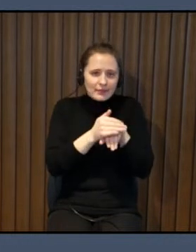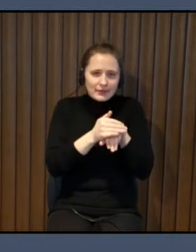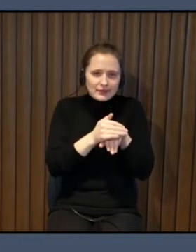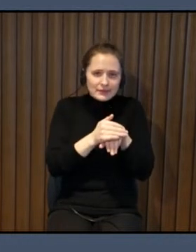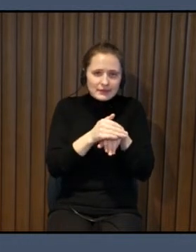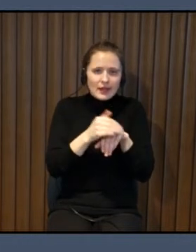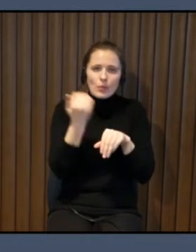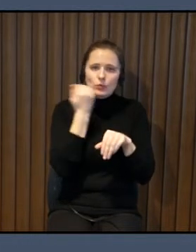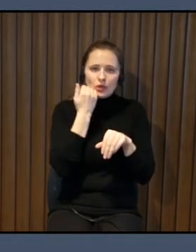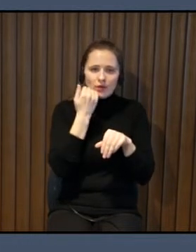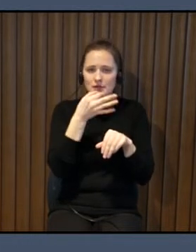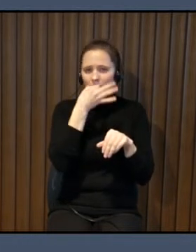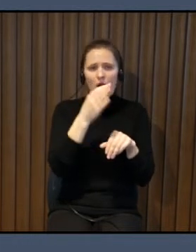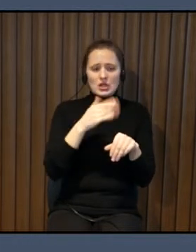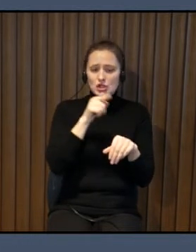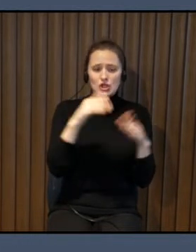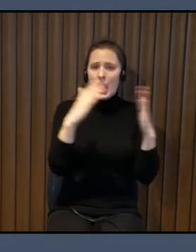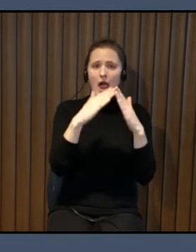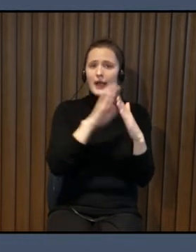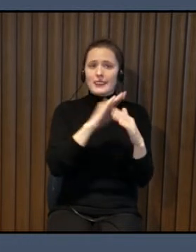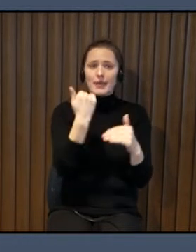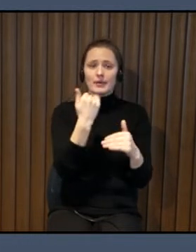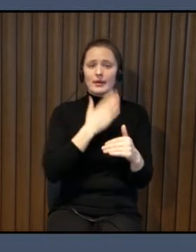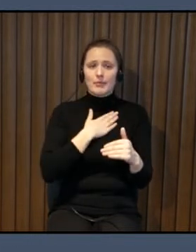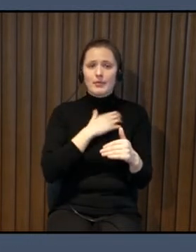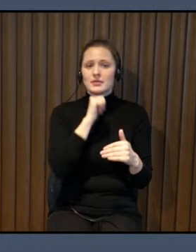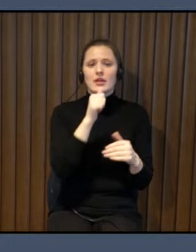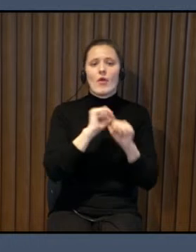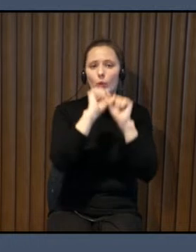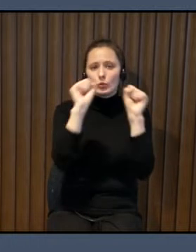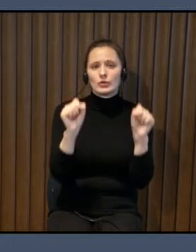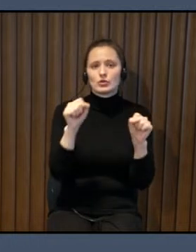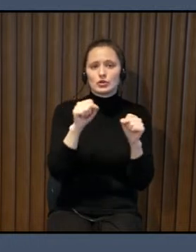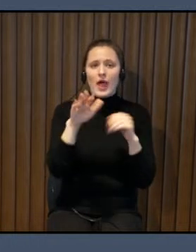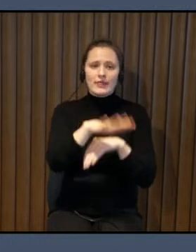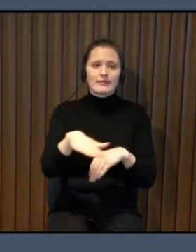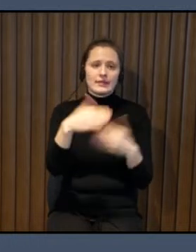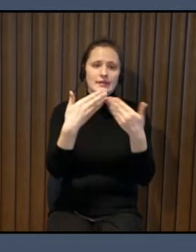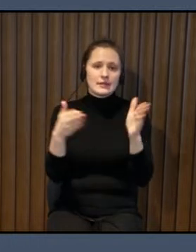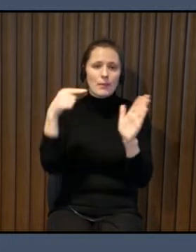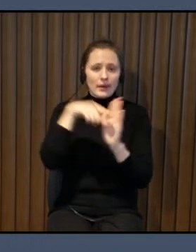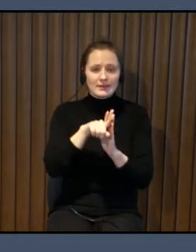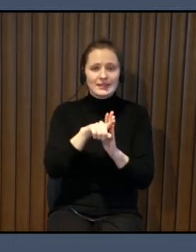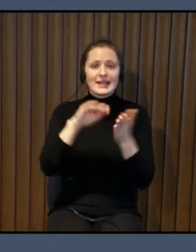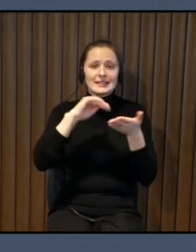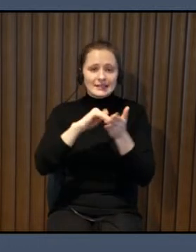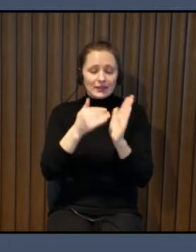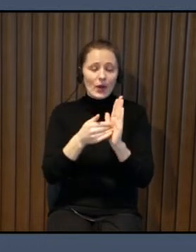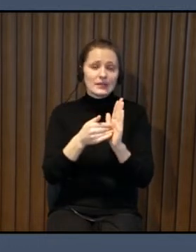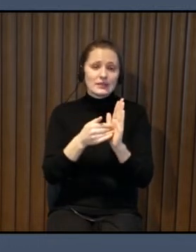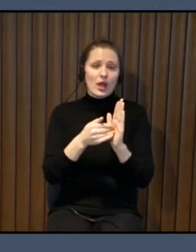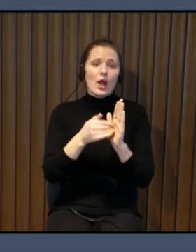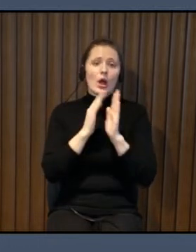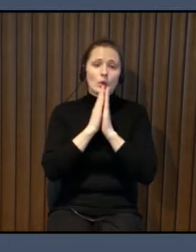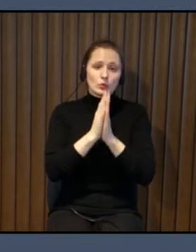they cannot hide, the university cannot hide behind this lease agreement, namely